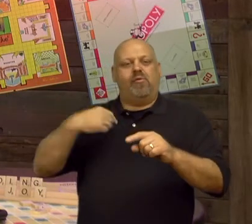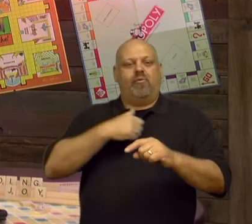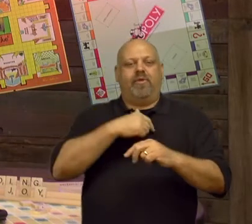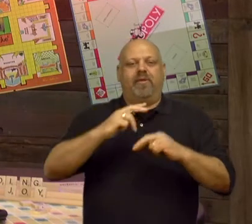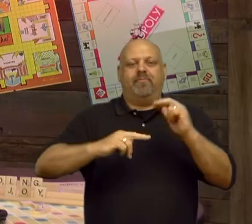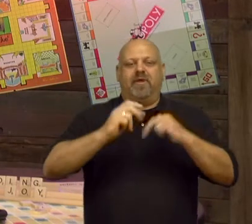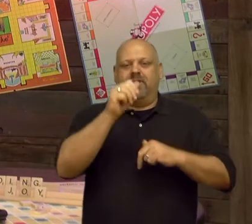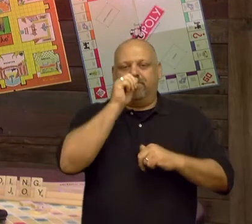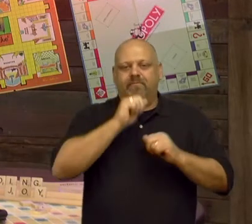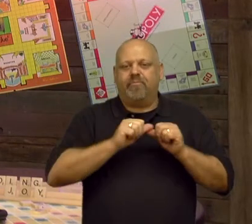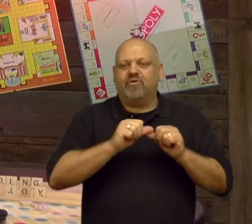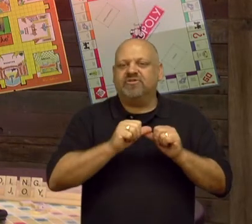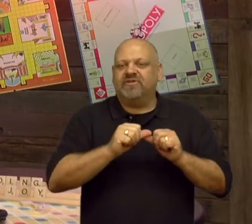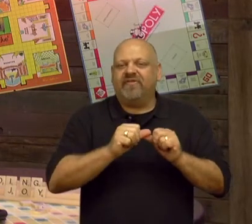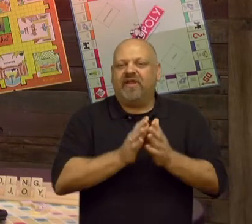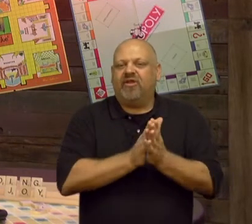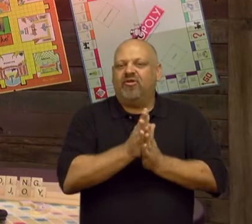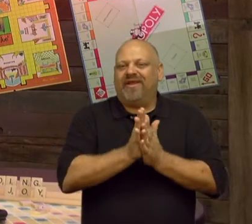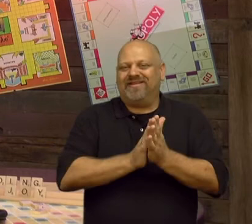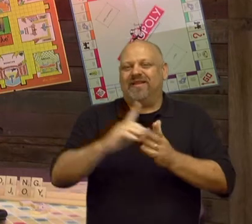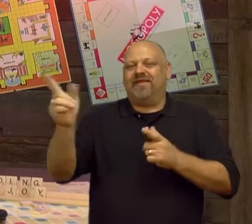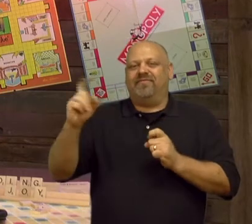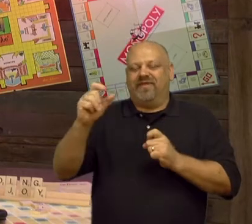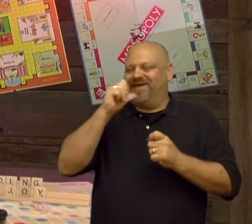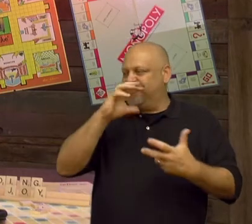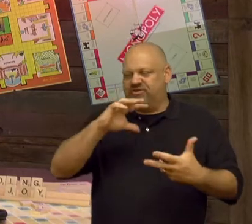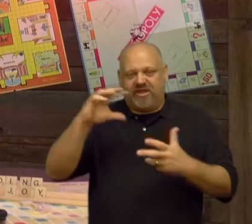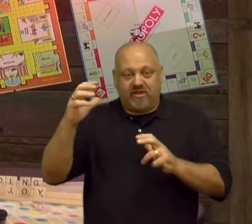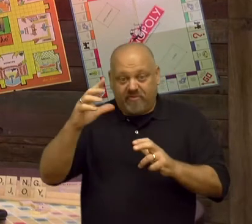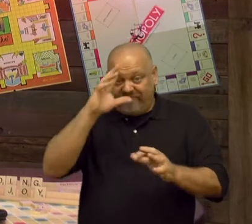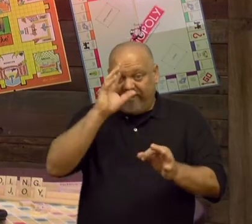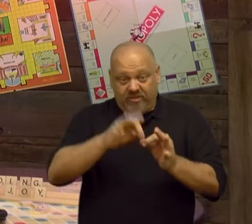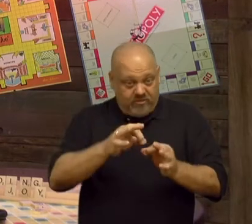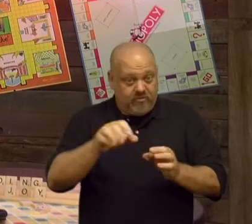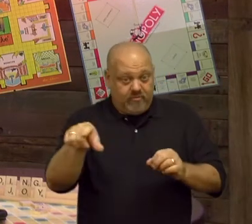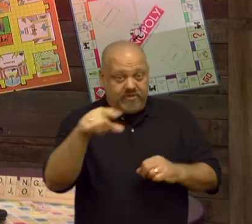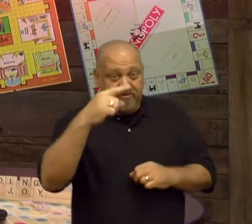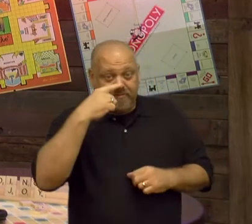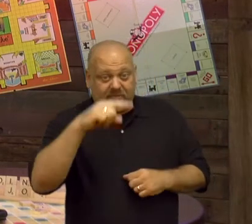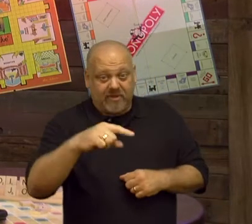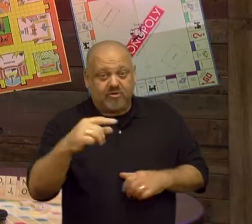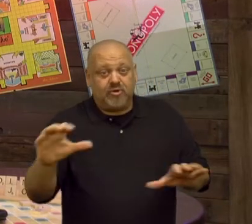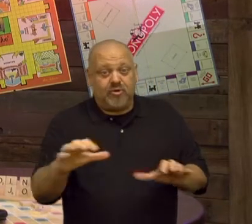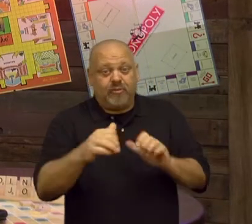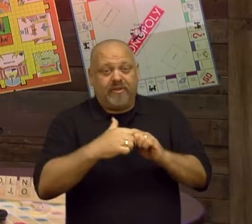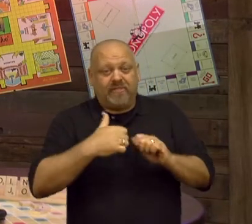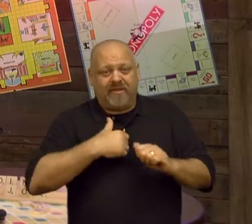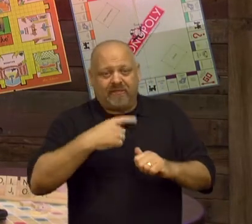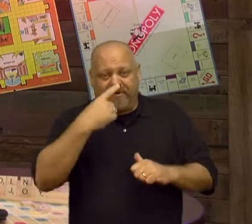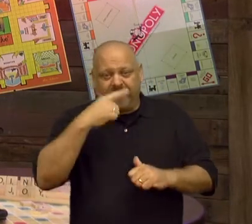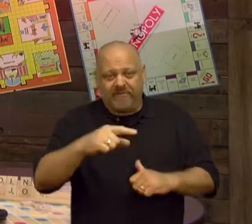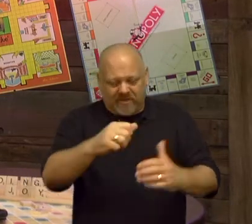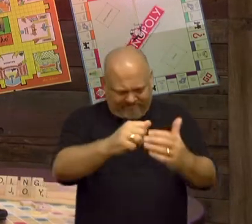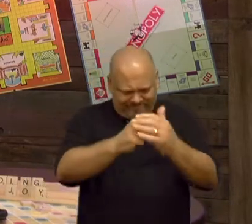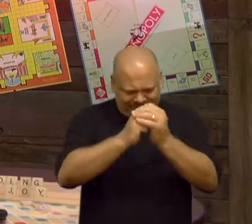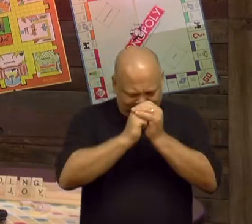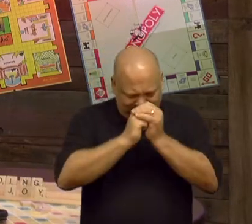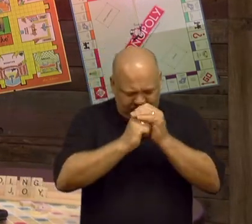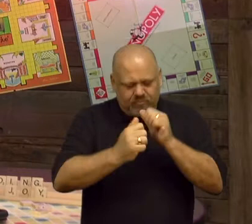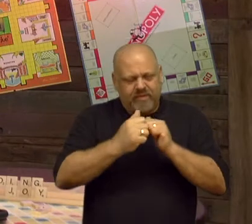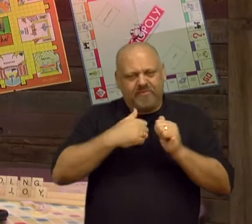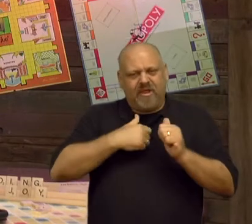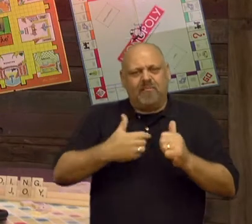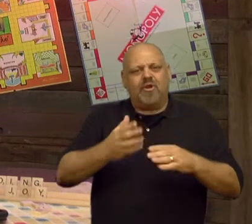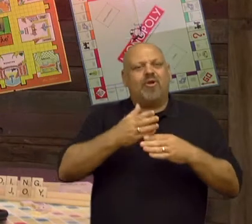perseverance, which gives us unshakable faith. Would you do this with me? Would you bow your head